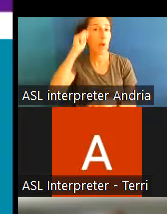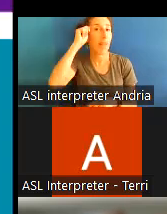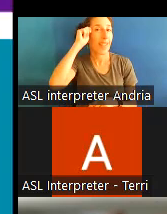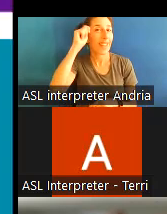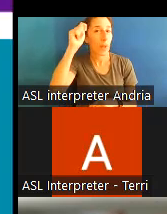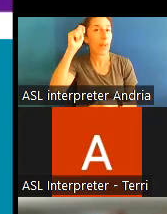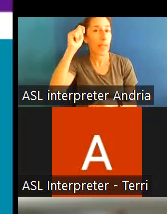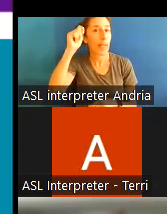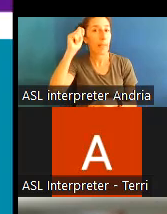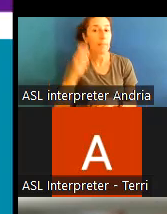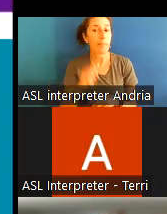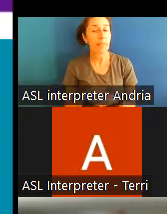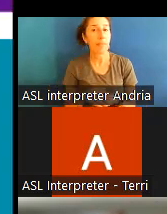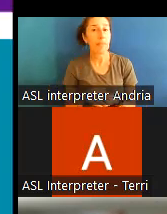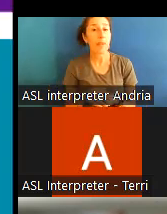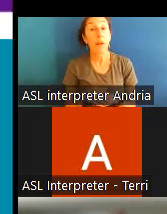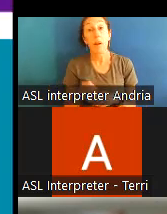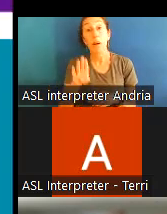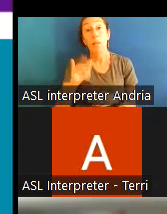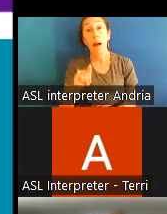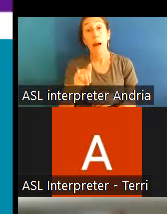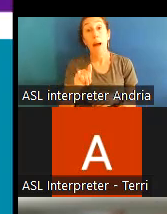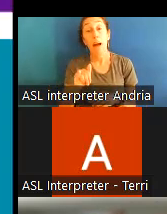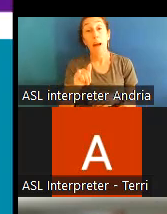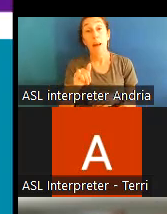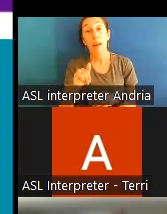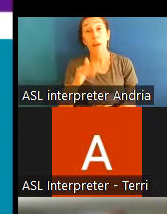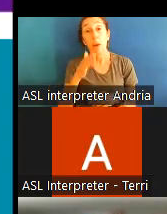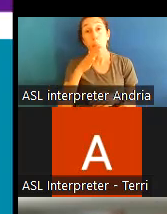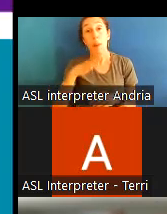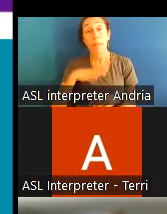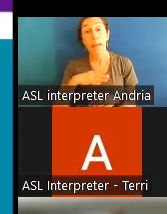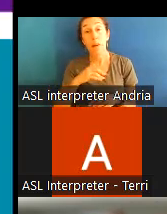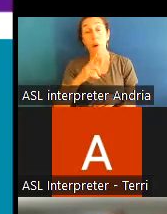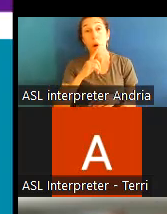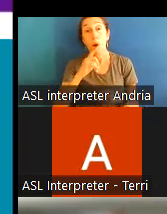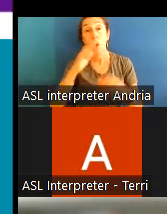the last group of people getting studied, with the possible exception of transgender people.